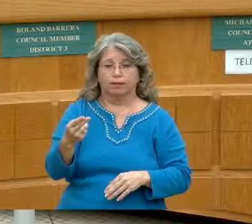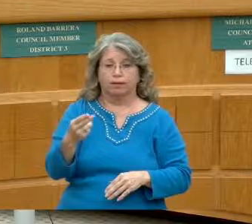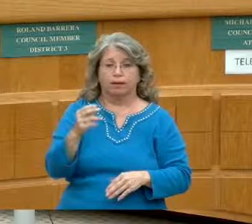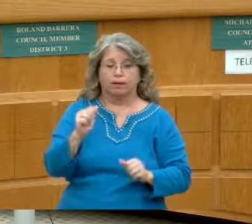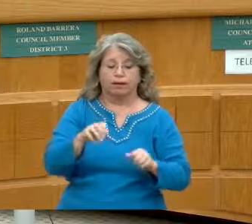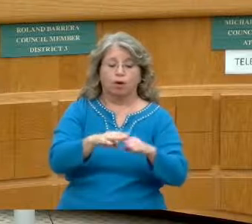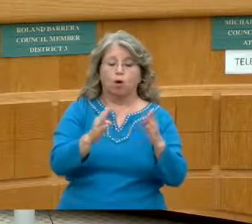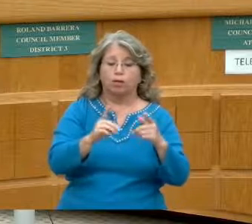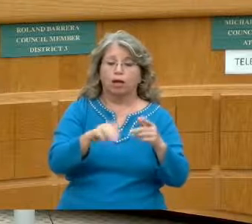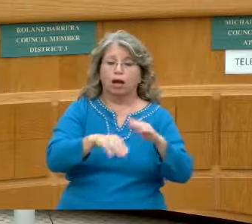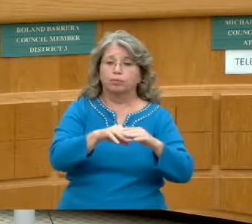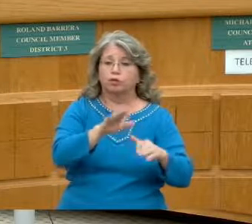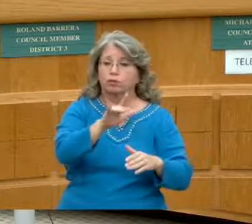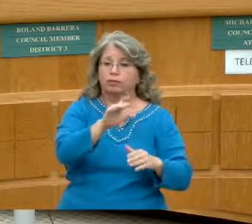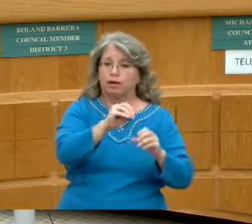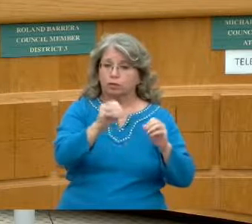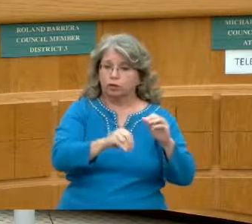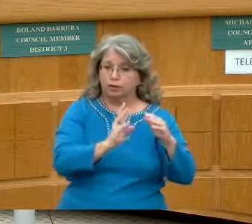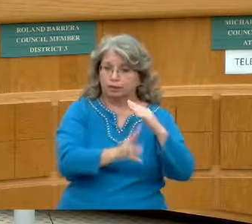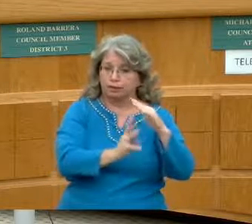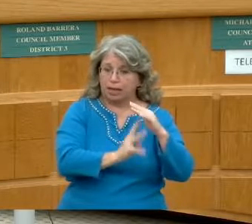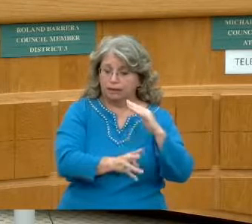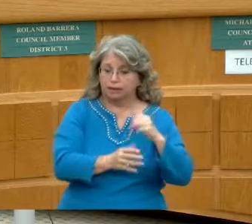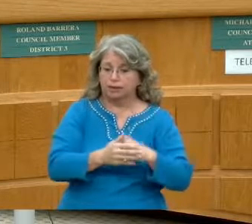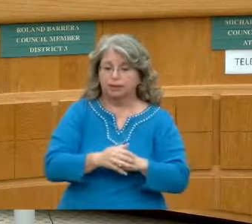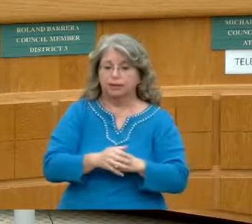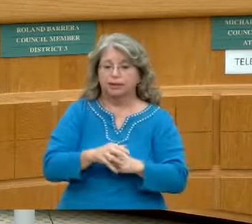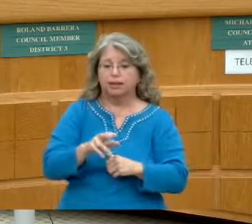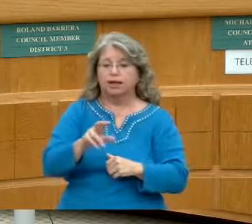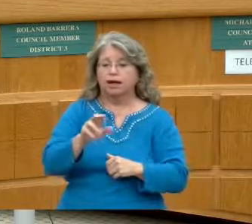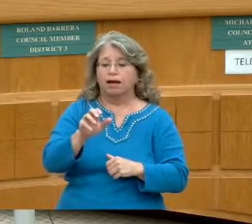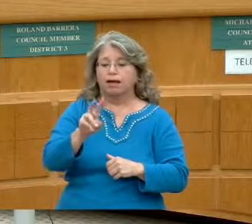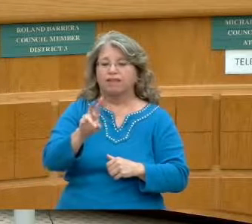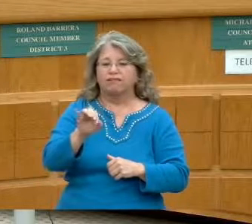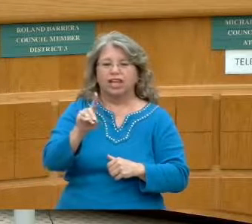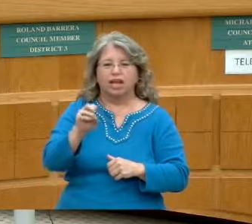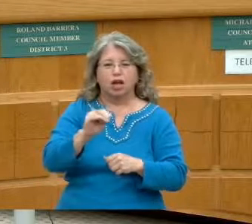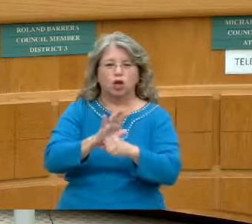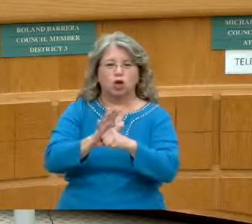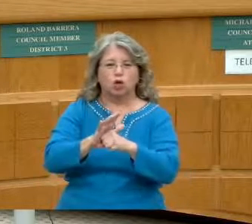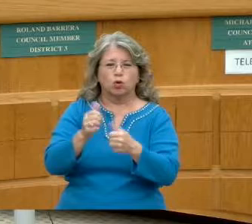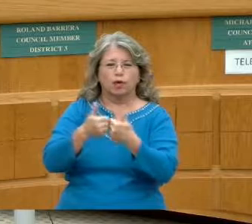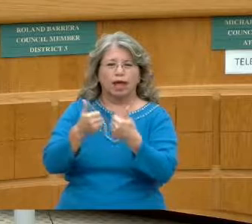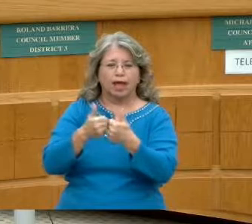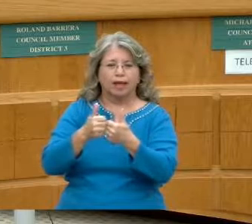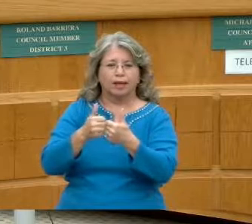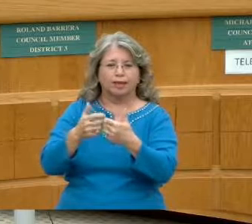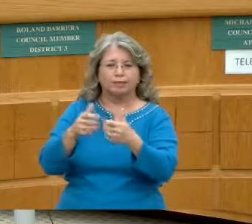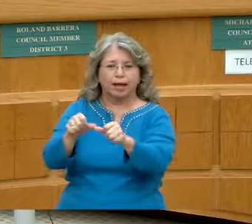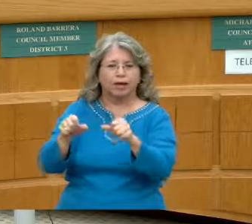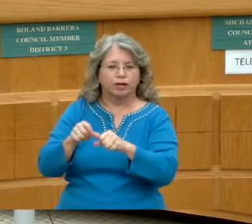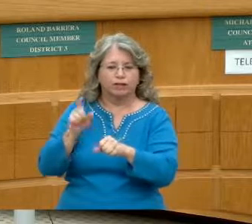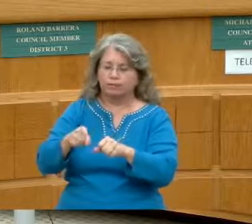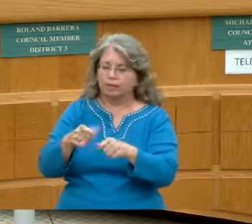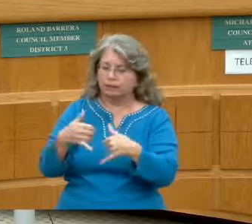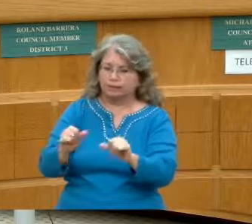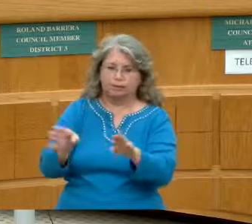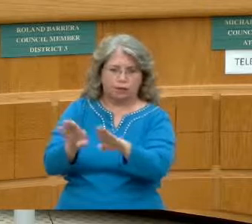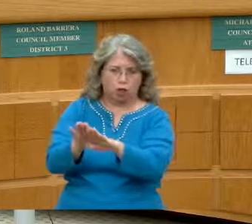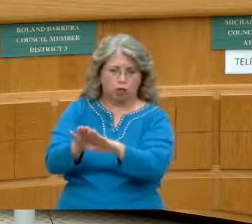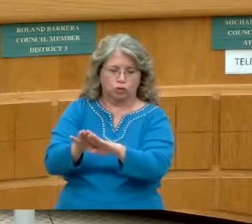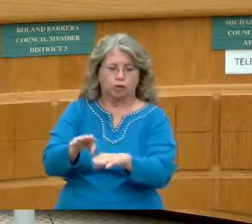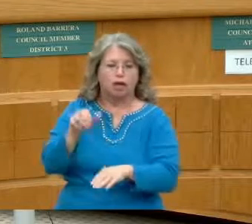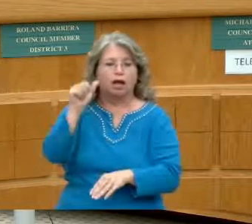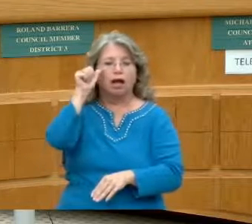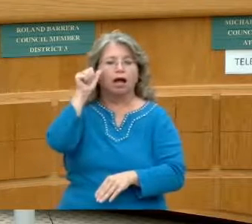of capacity. Video arcade areas within water parks must remain closed. Adult recreational